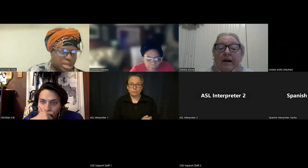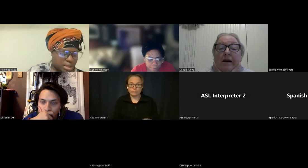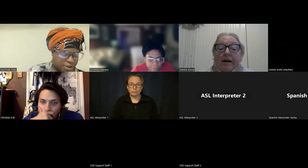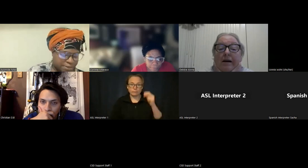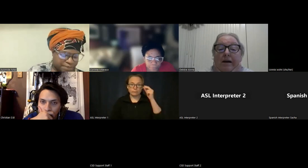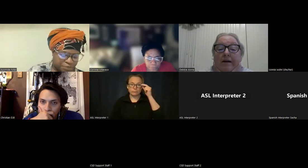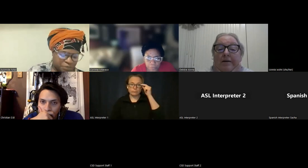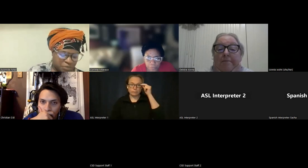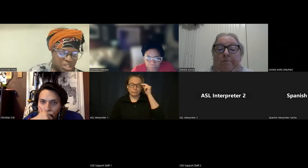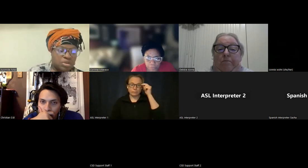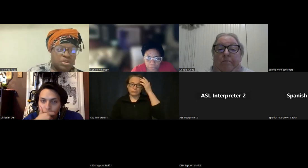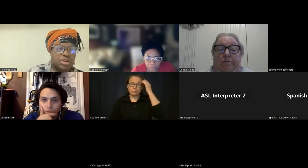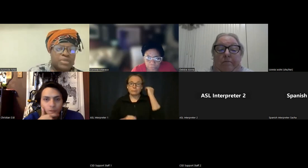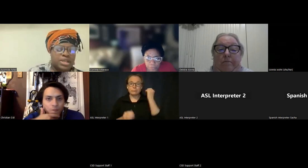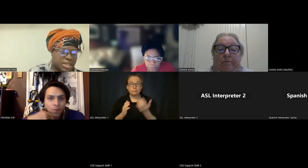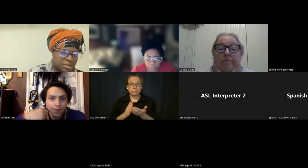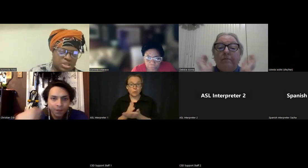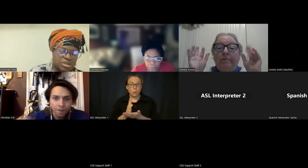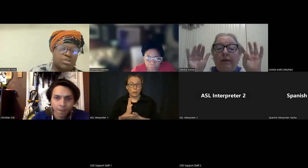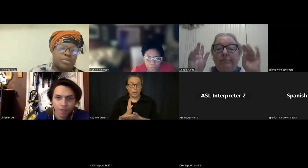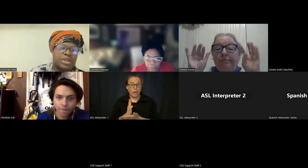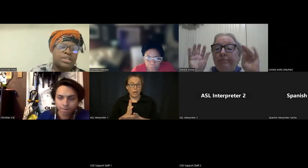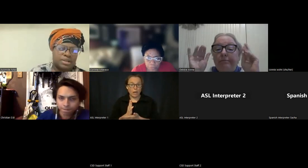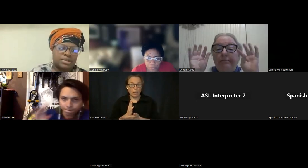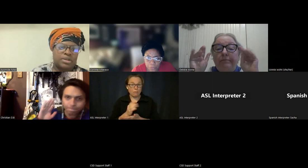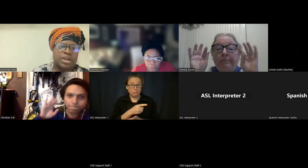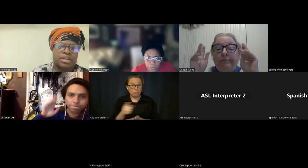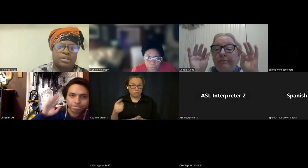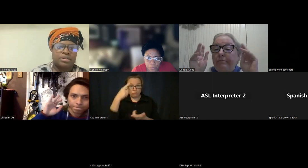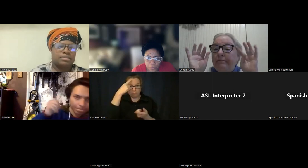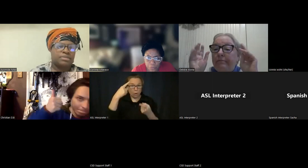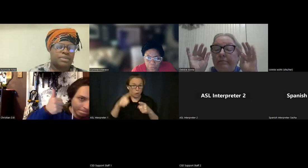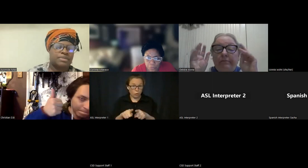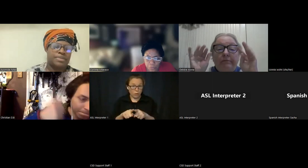All right. General agreement. Is there general agreement? Okay.